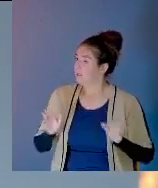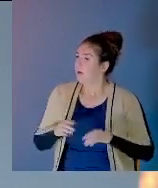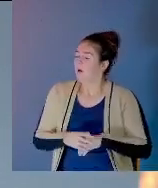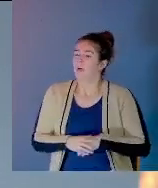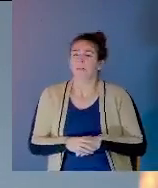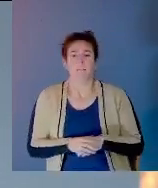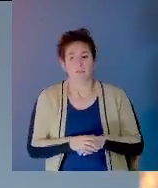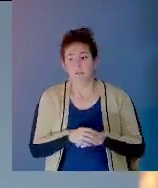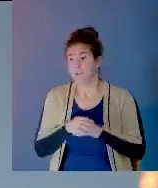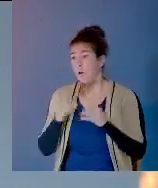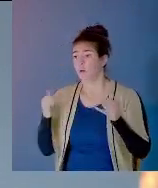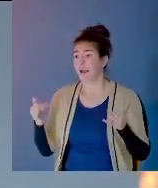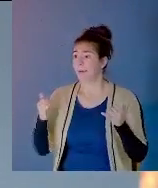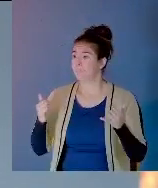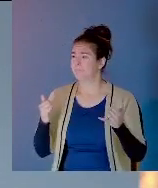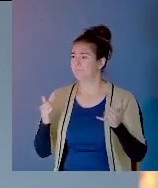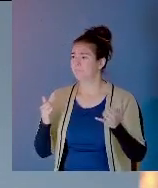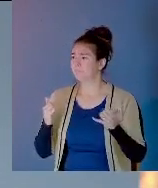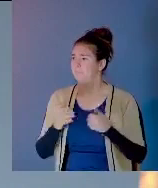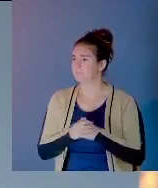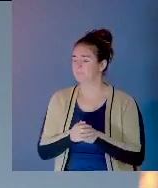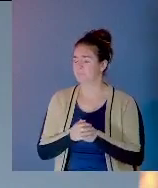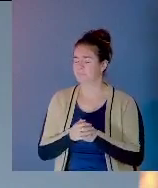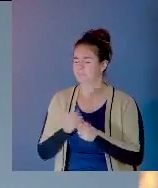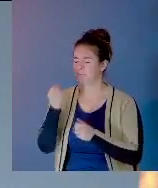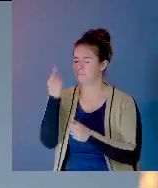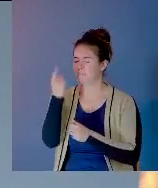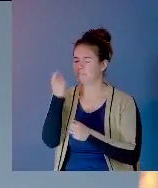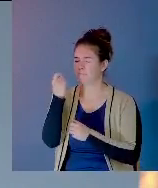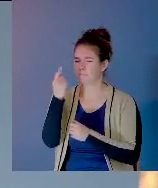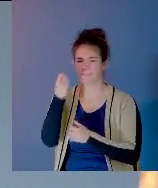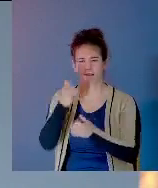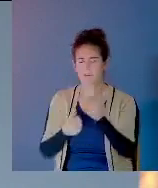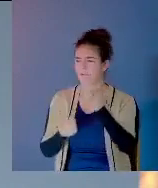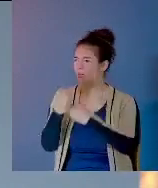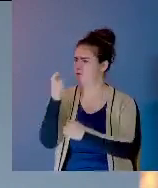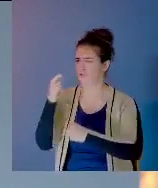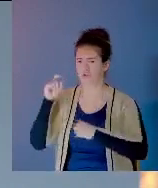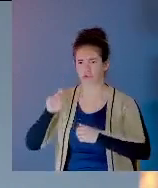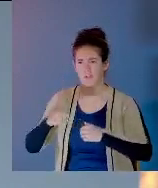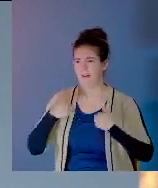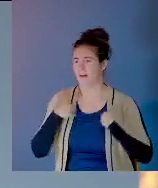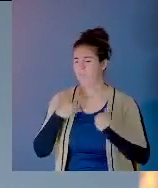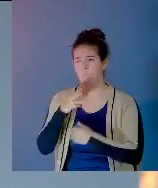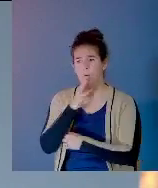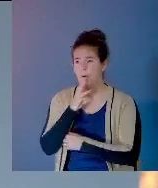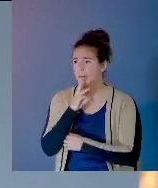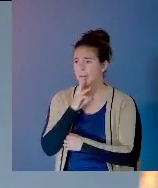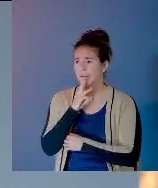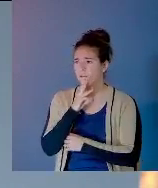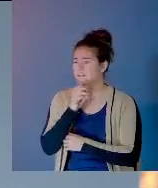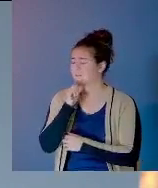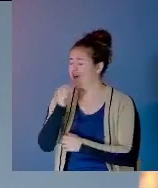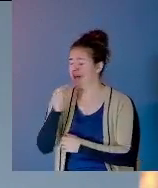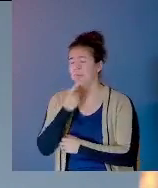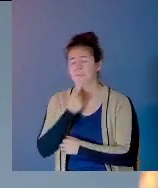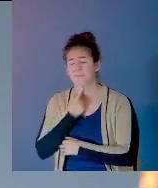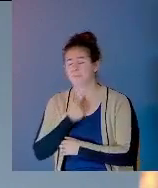everyone should have water. Everyone should be free of thirst.